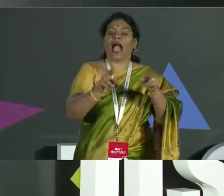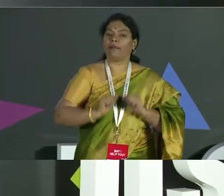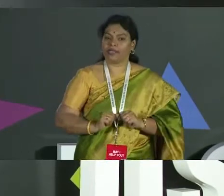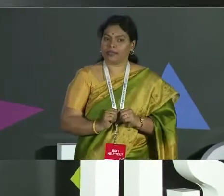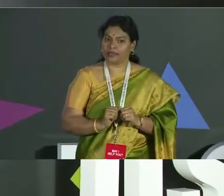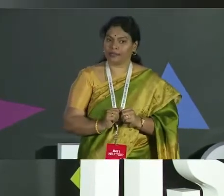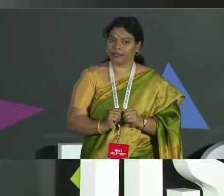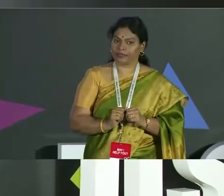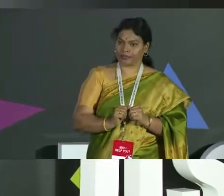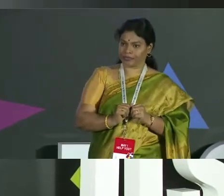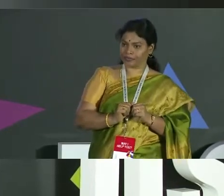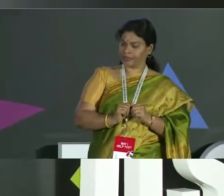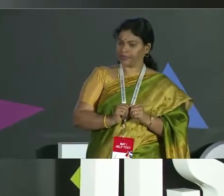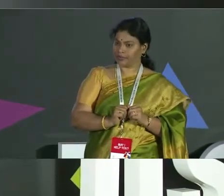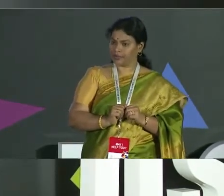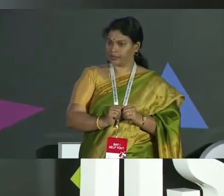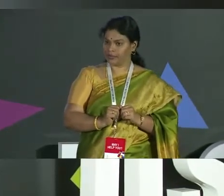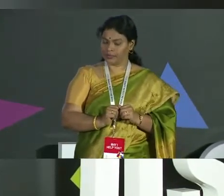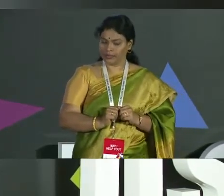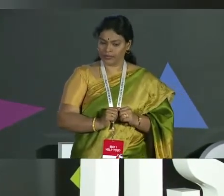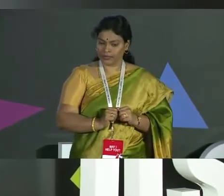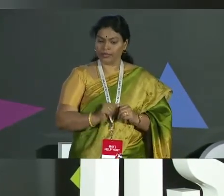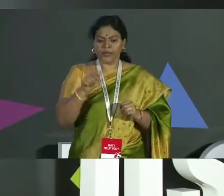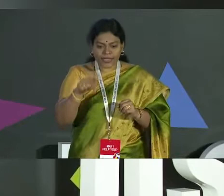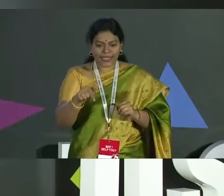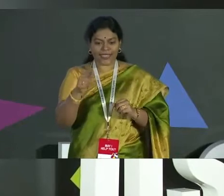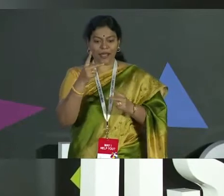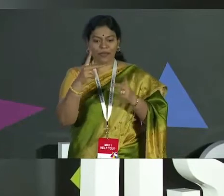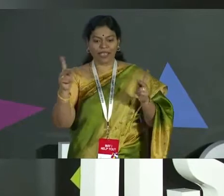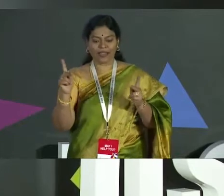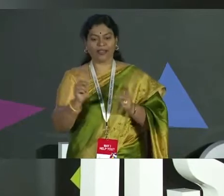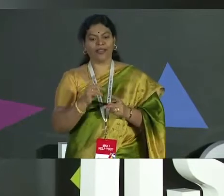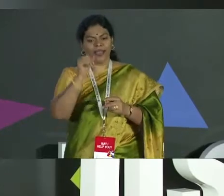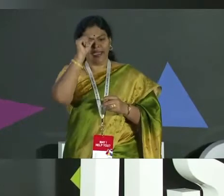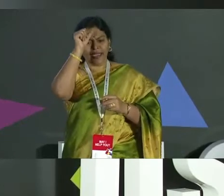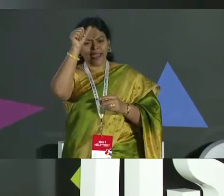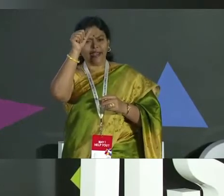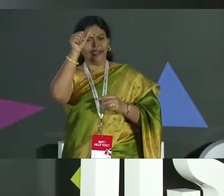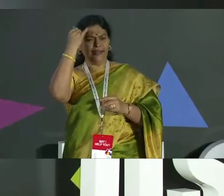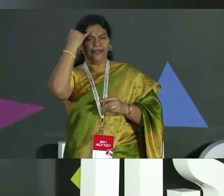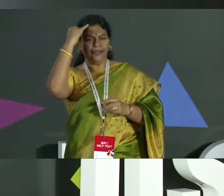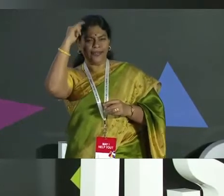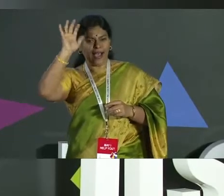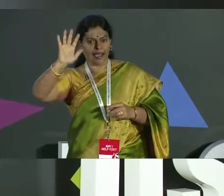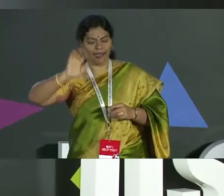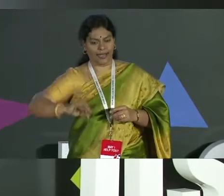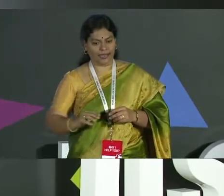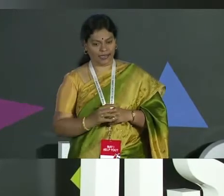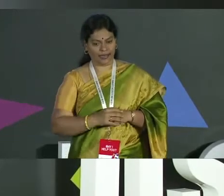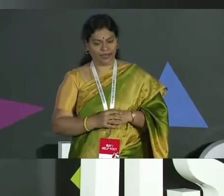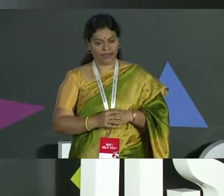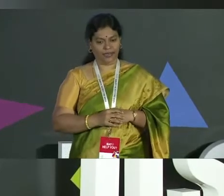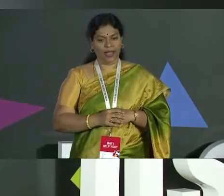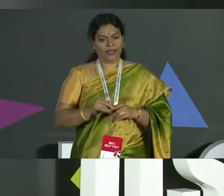Amish? Yeah, I mean, this is something based on ancient Indian concepts. And I'm not saying it's easy.